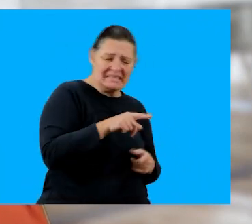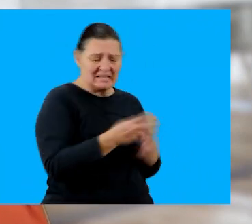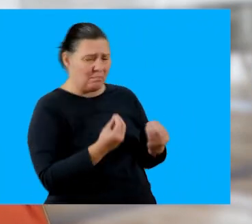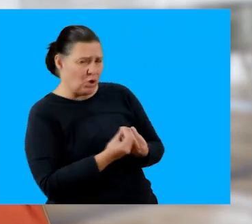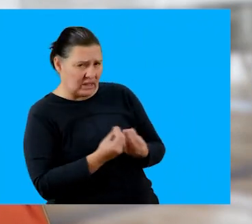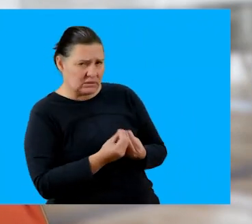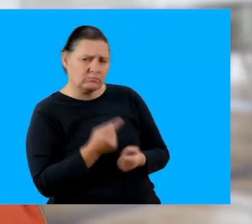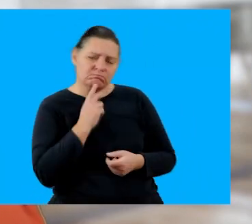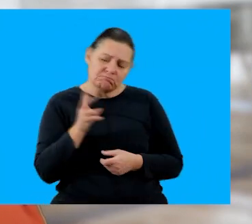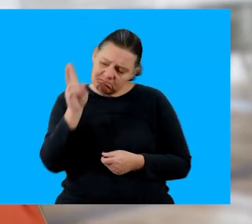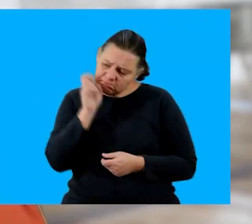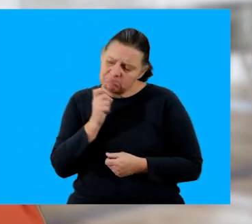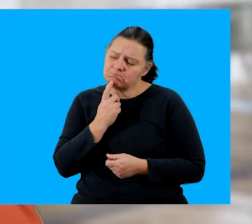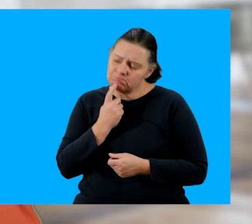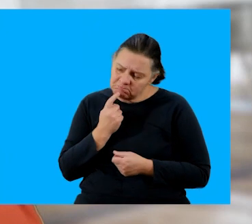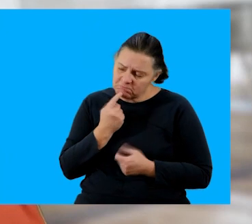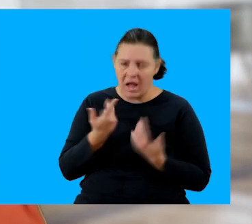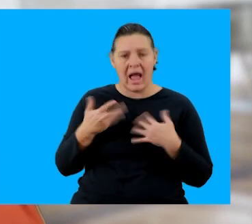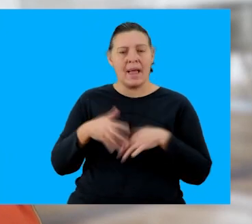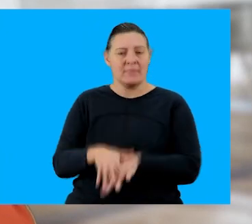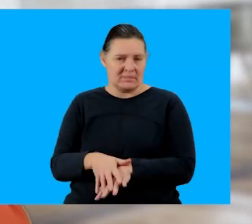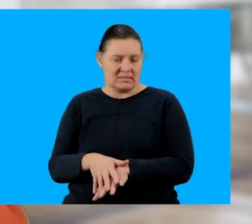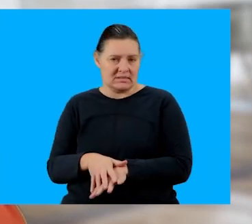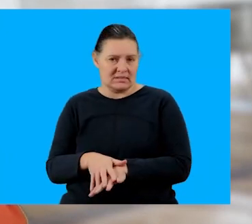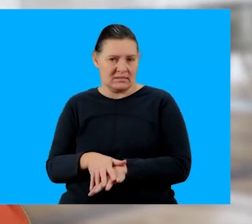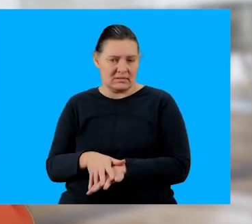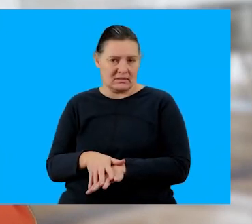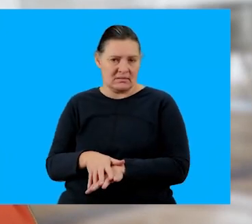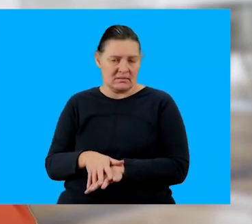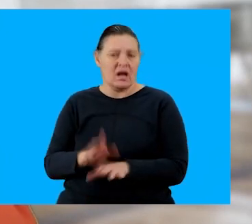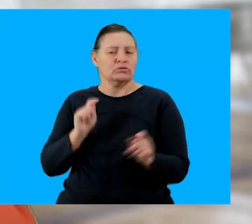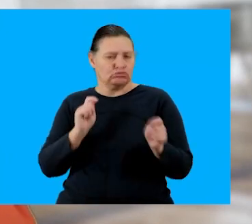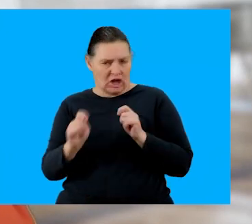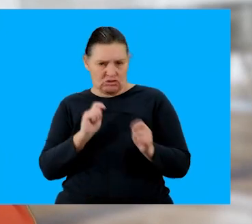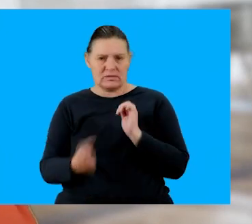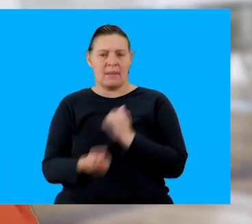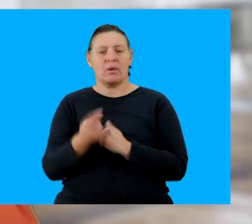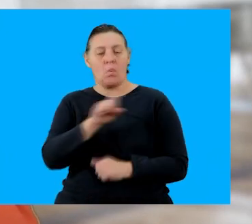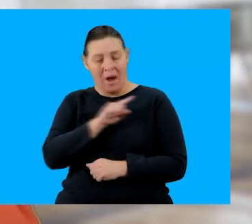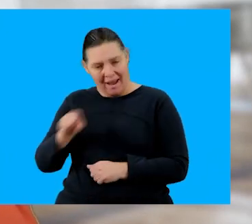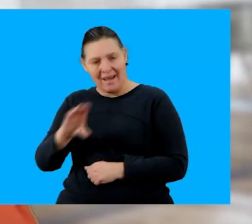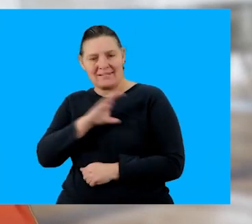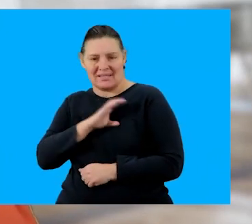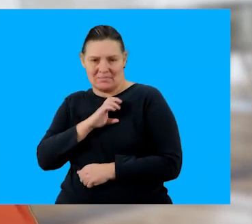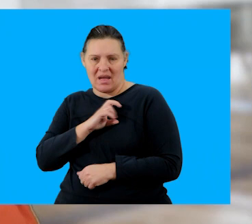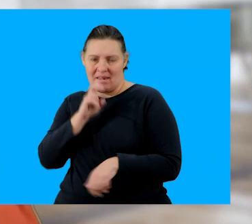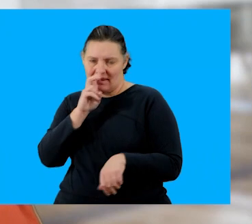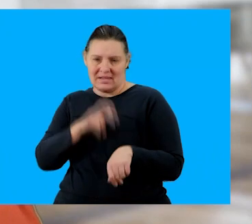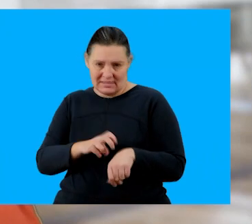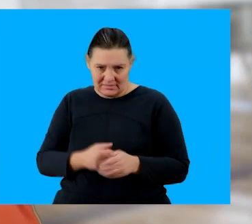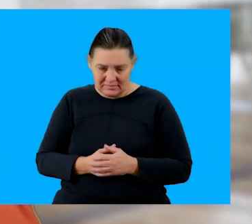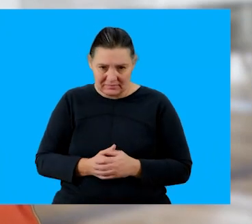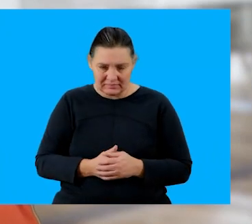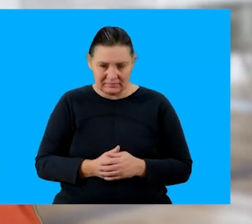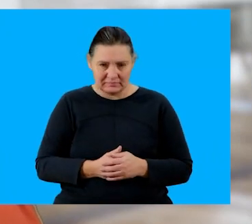the product, then he makes sure that he implements or if he effects the changes that the customers are